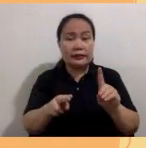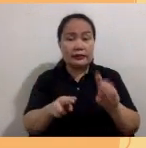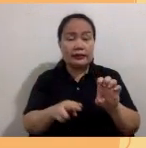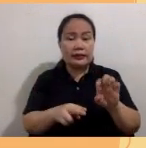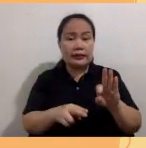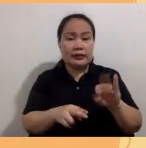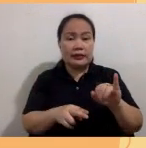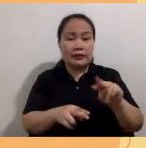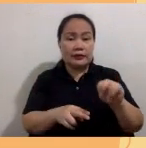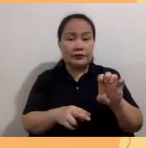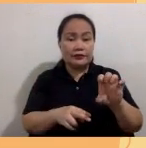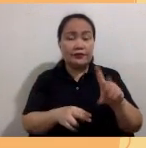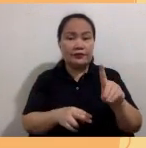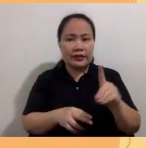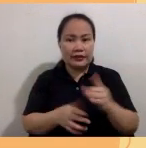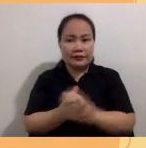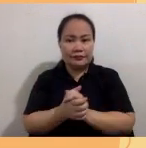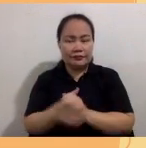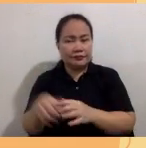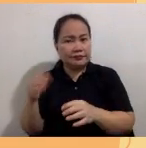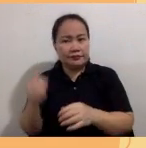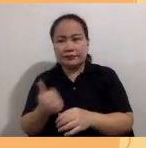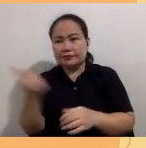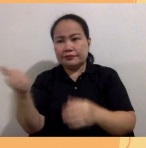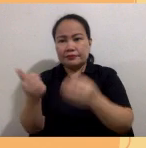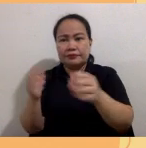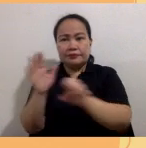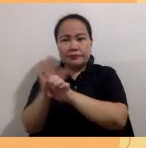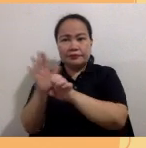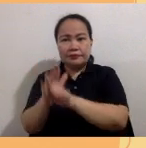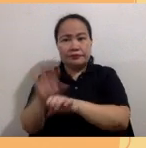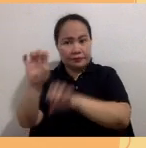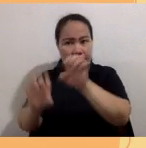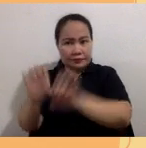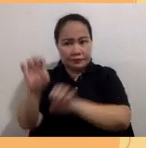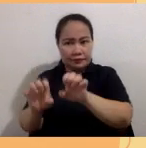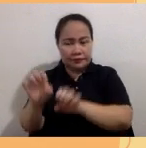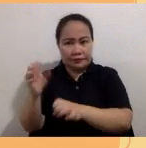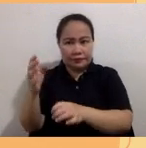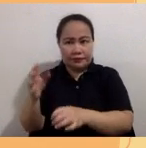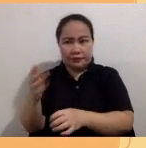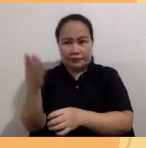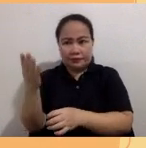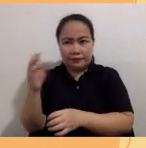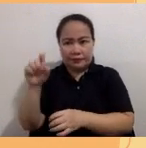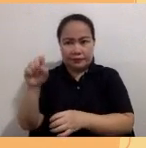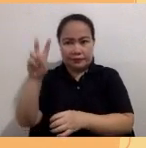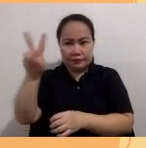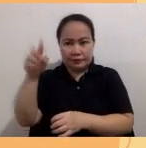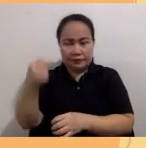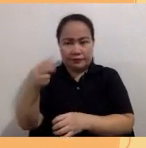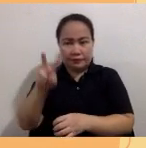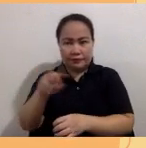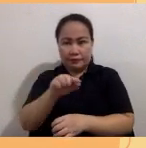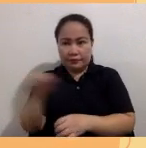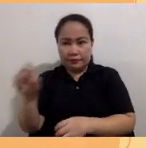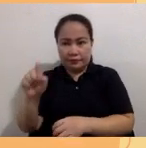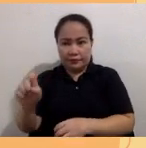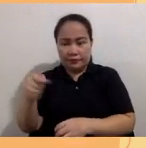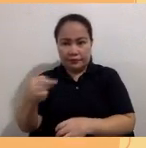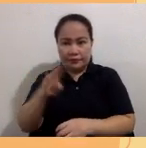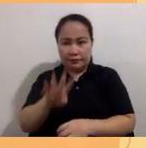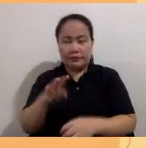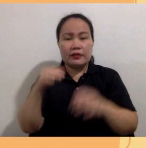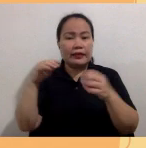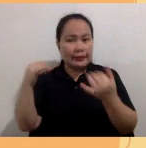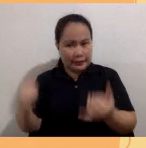example. So, I have here x squared minus 2 all over x minus 4. So, we will have x is equal to